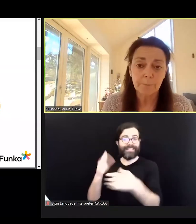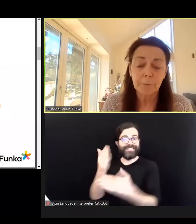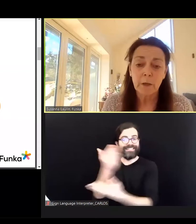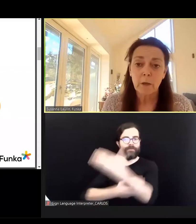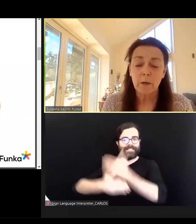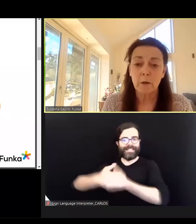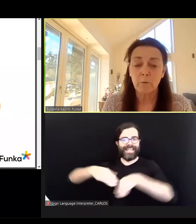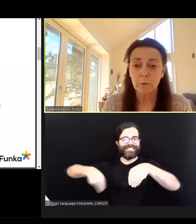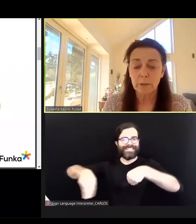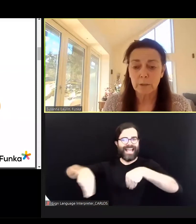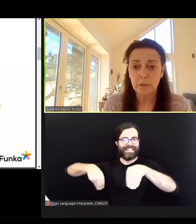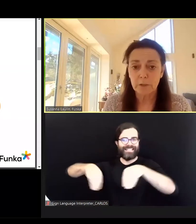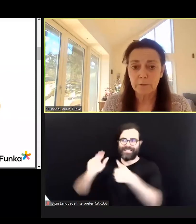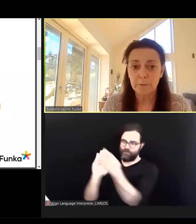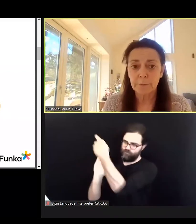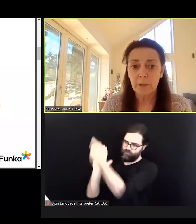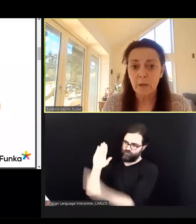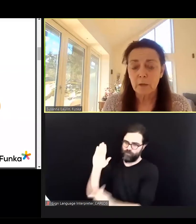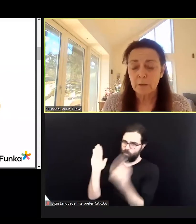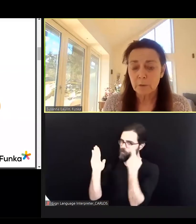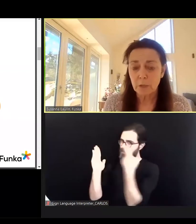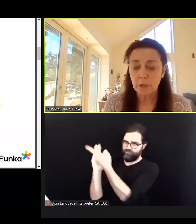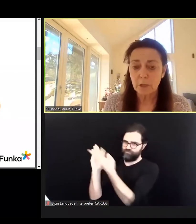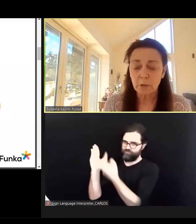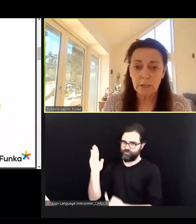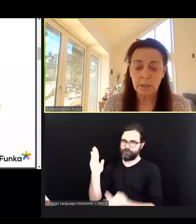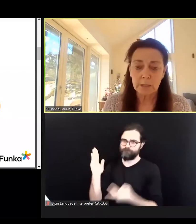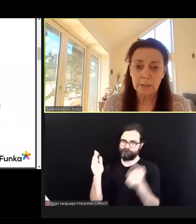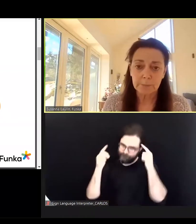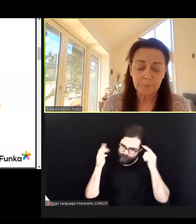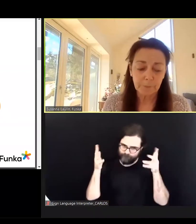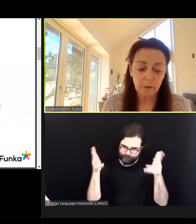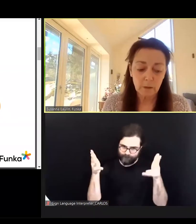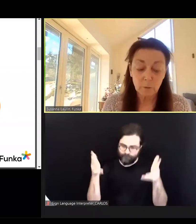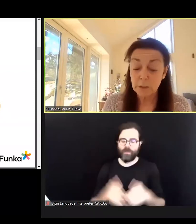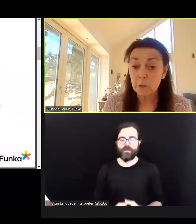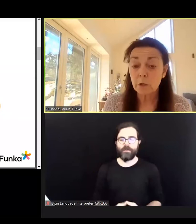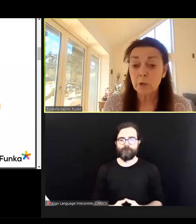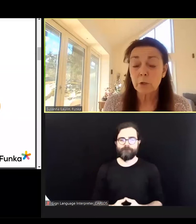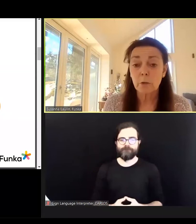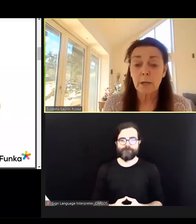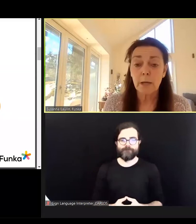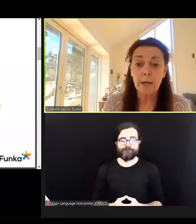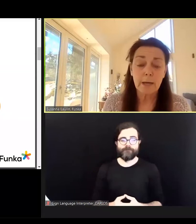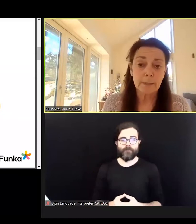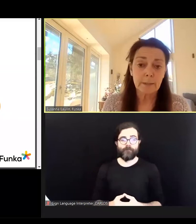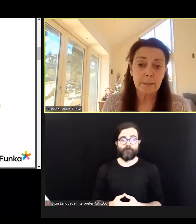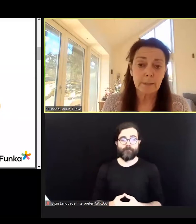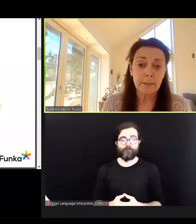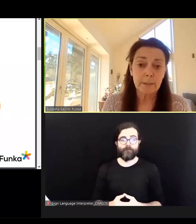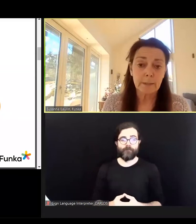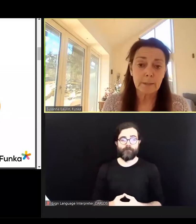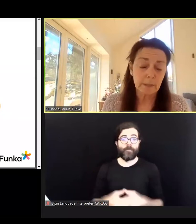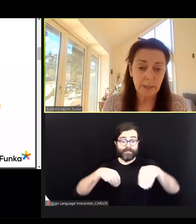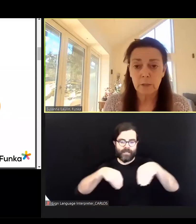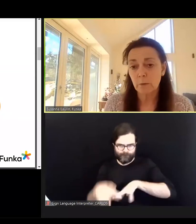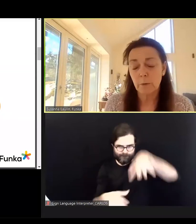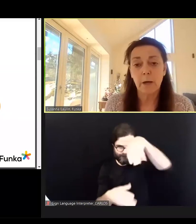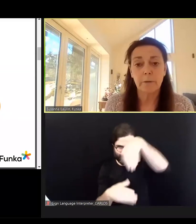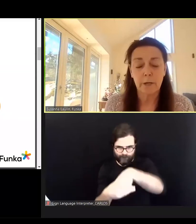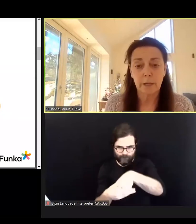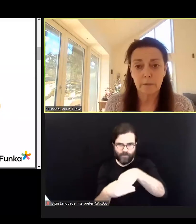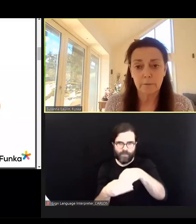stemming from. And then the European Commission has something called a disability strategy. So that is usually, it's a way of making